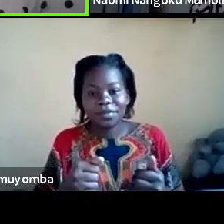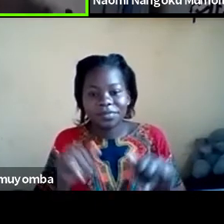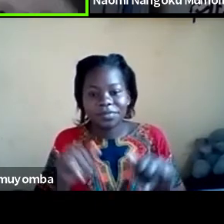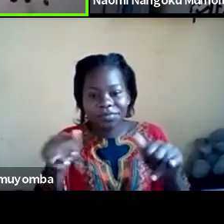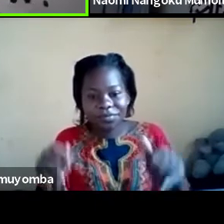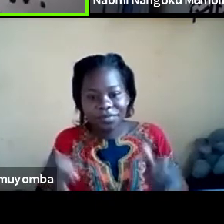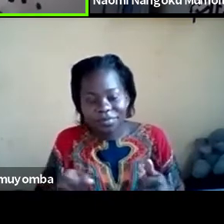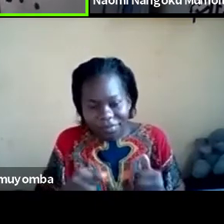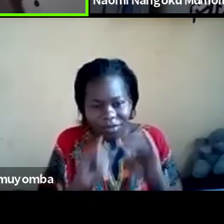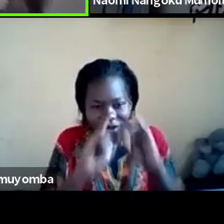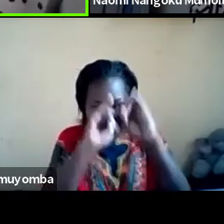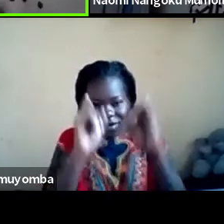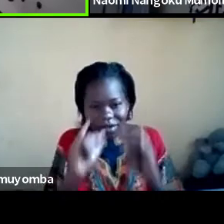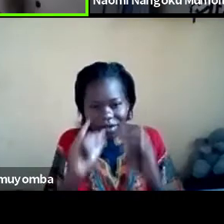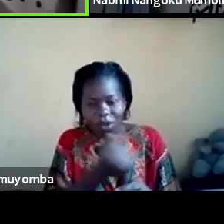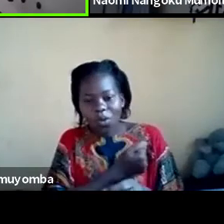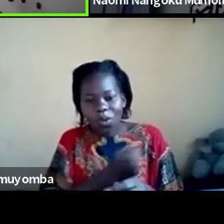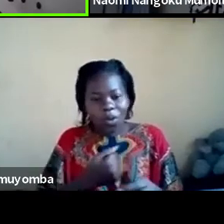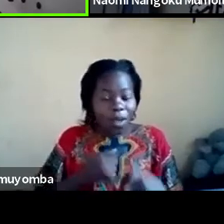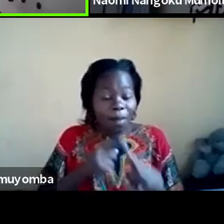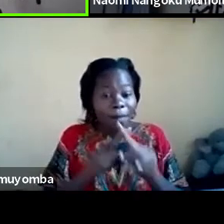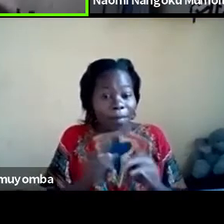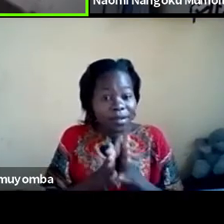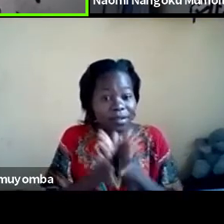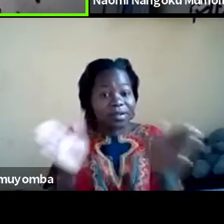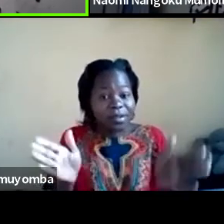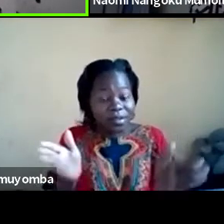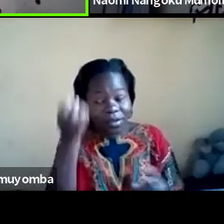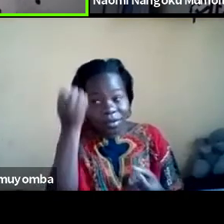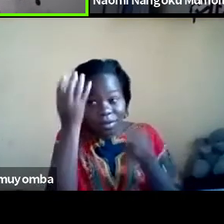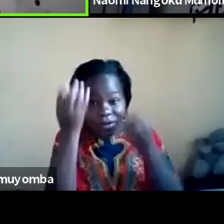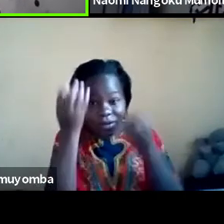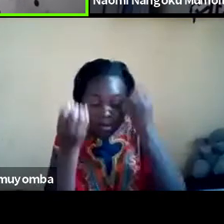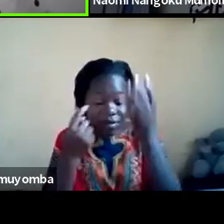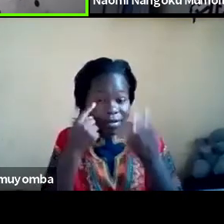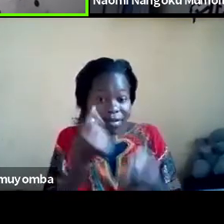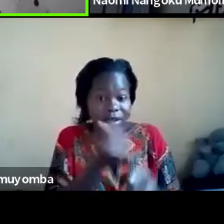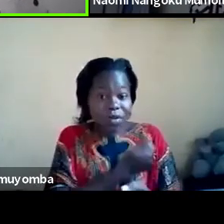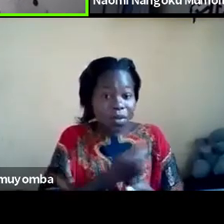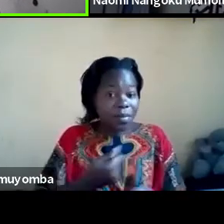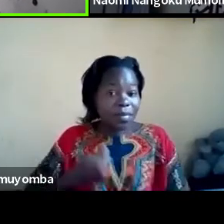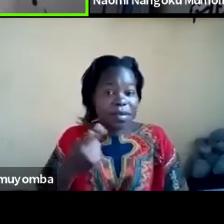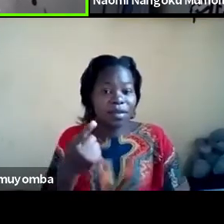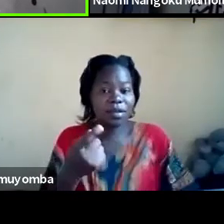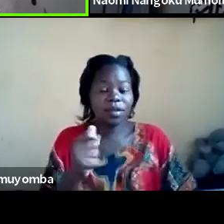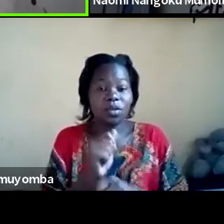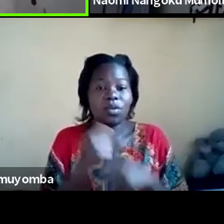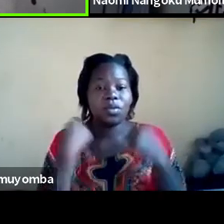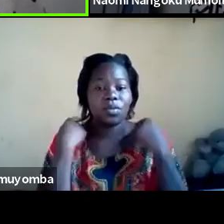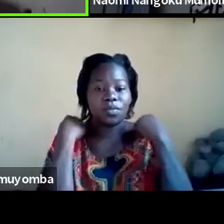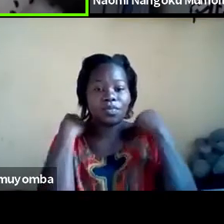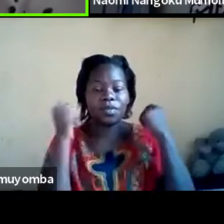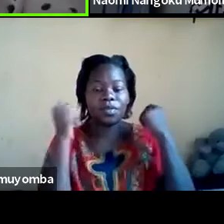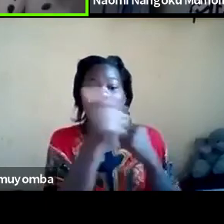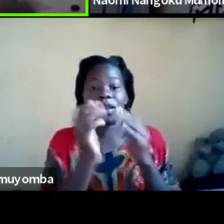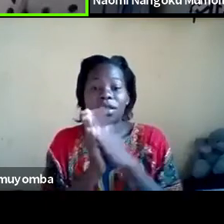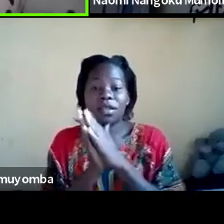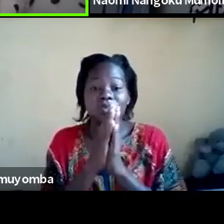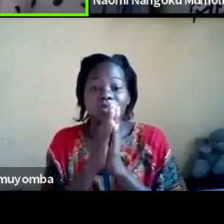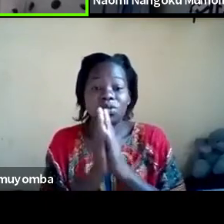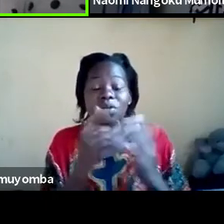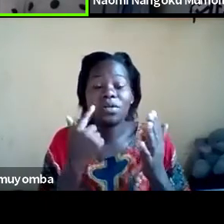that, but the ingenuity and creativity that I've seen women actually do. Another story I would want to share is women